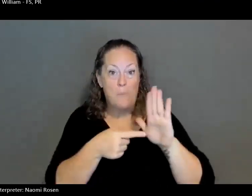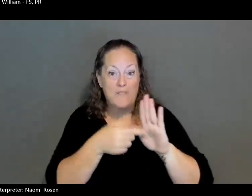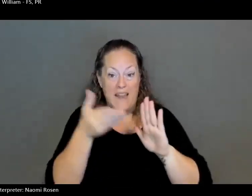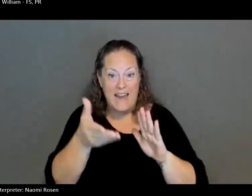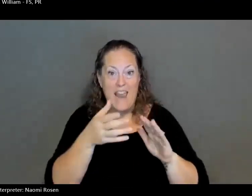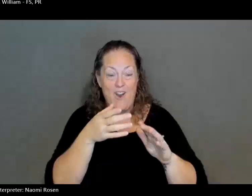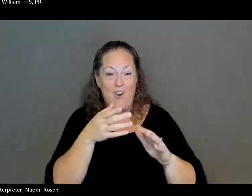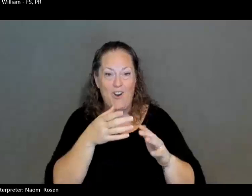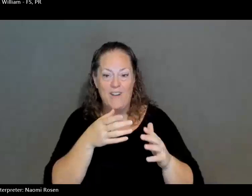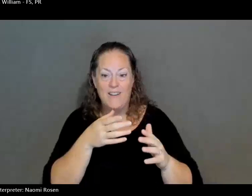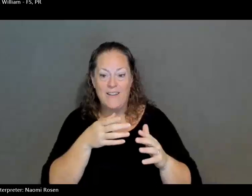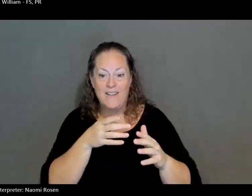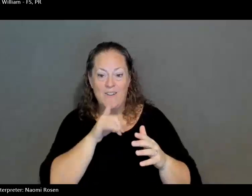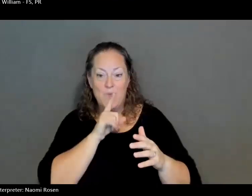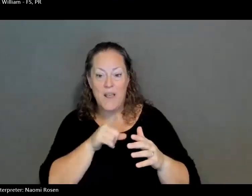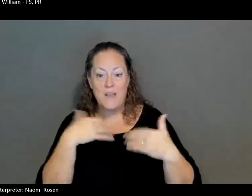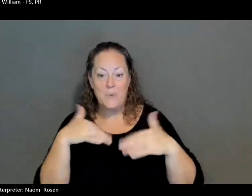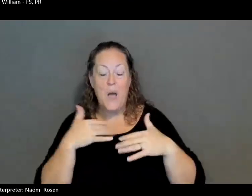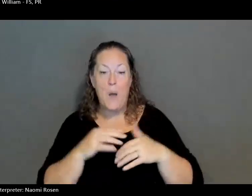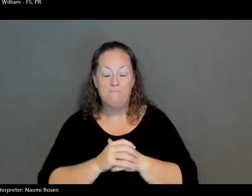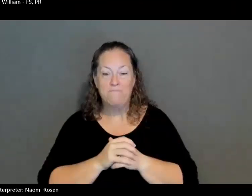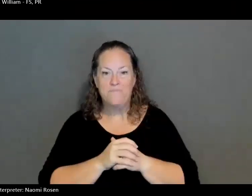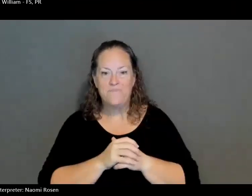Culebra is amazing also, I must say. But anyway,